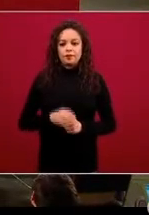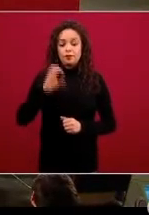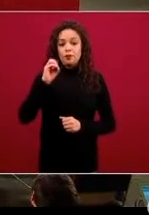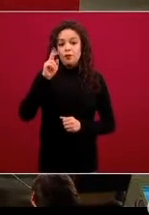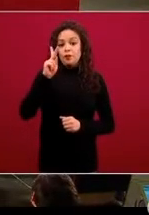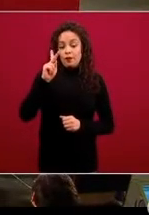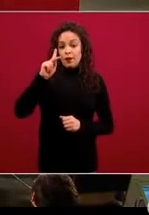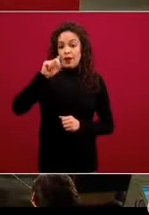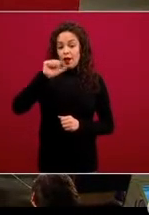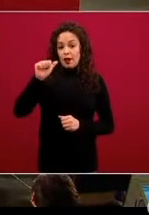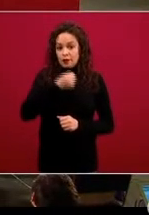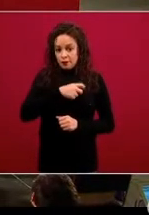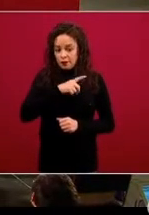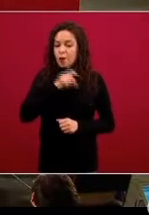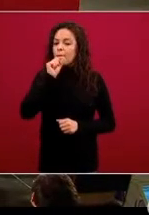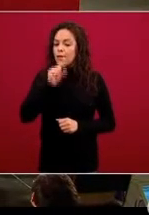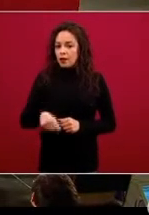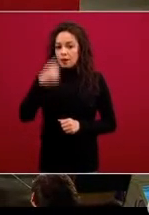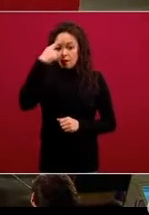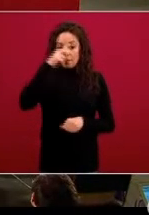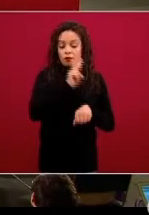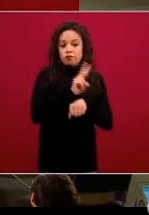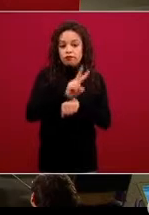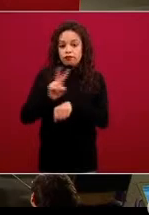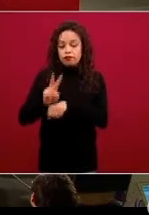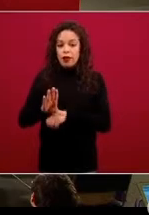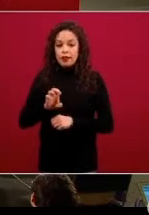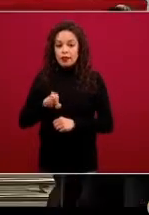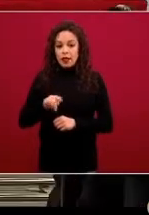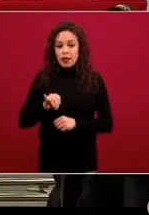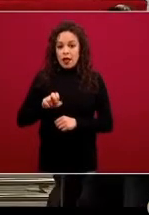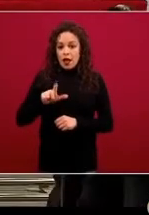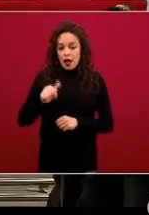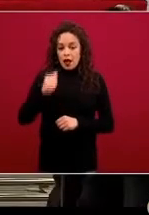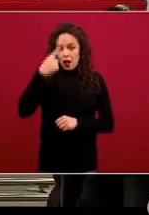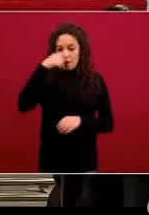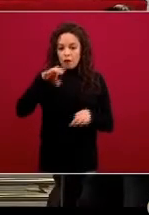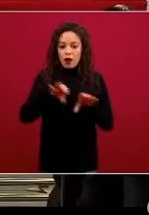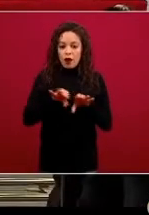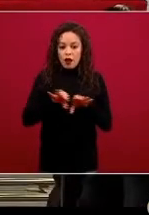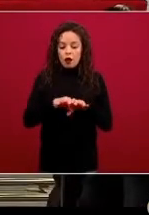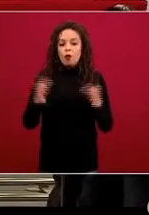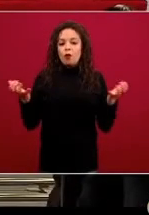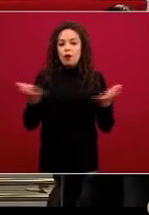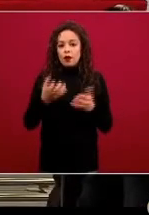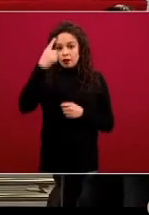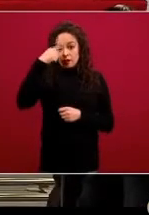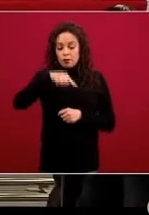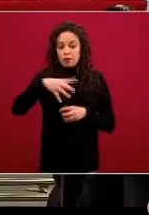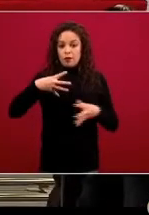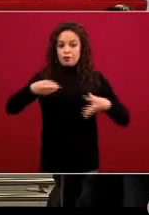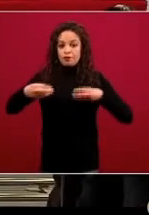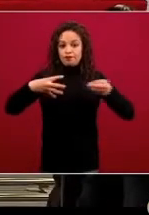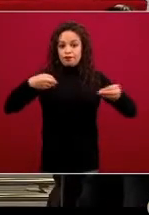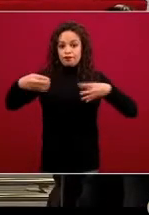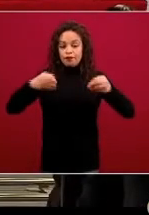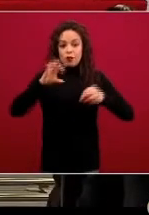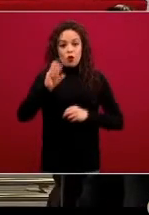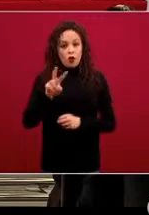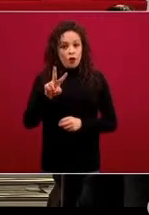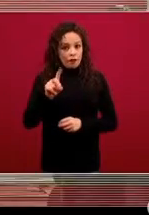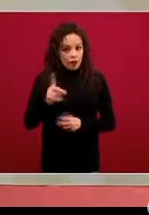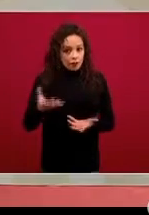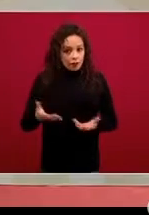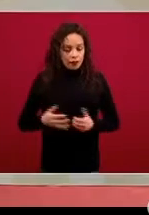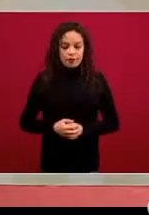surveillance for this epidemic, this pandemic. Now, this doesn't mean that we are